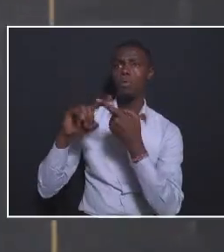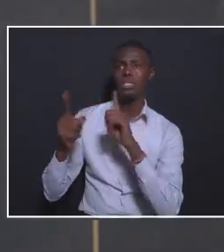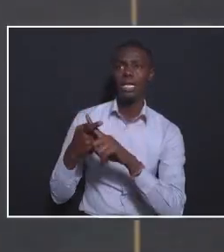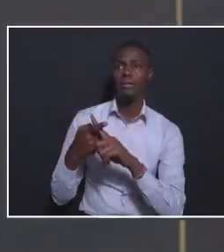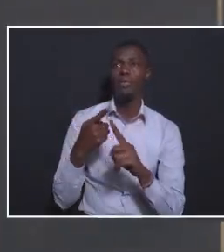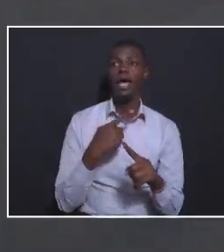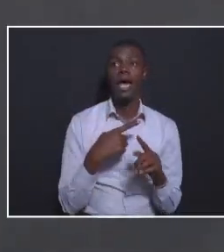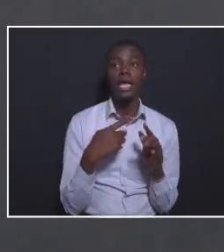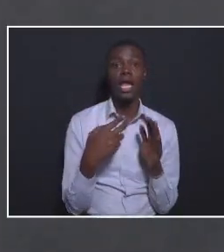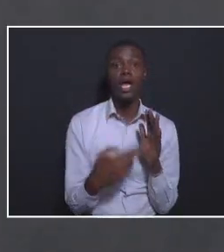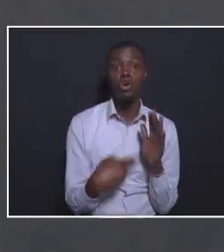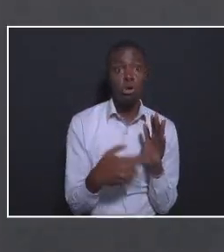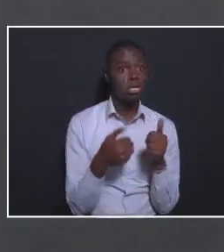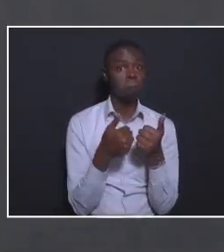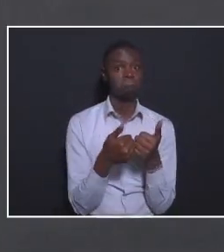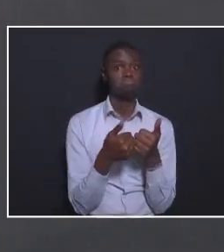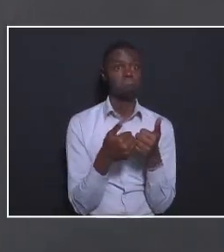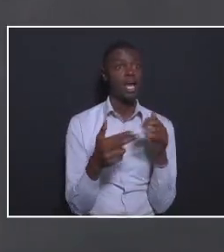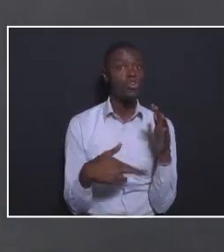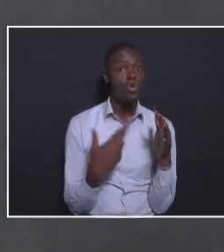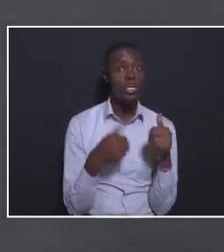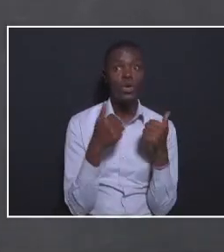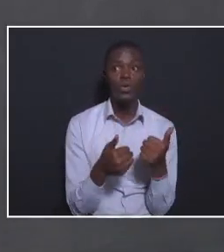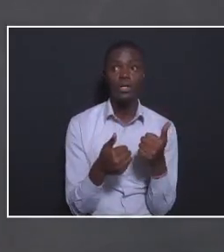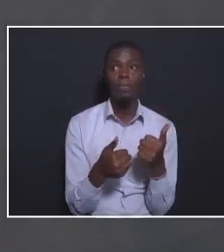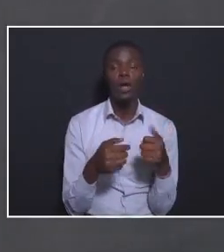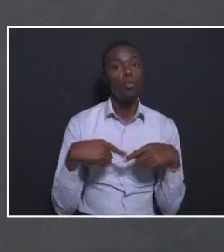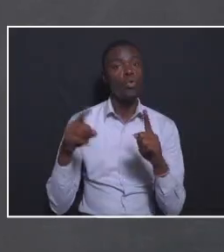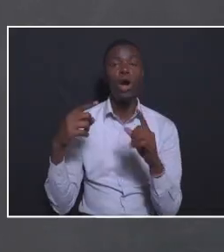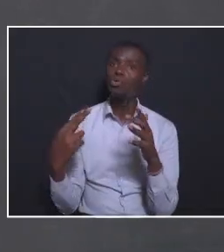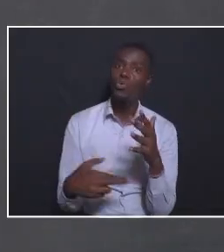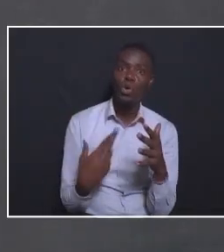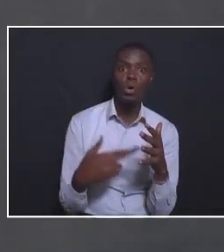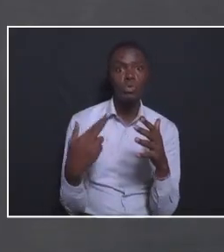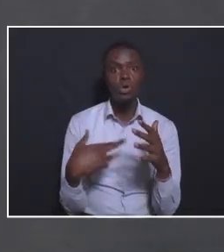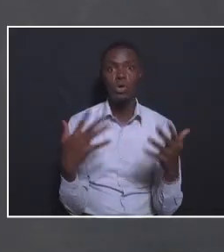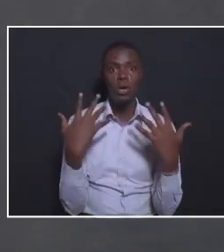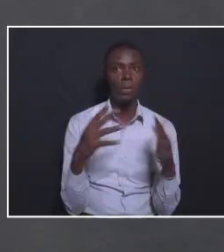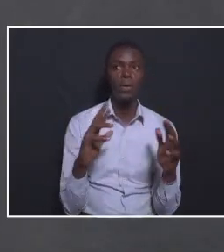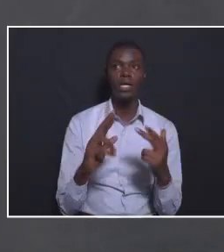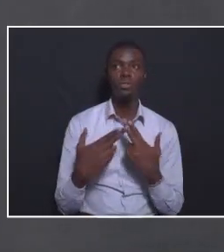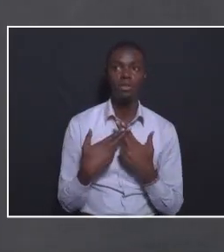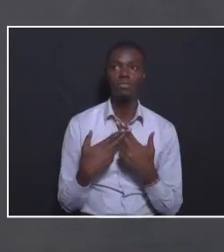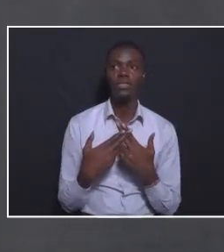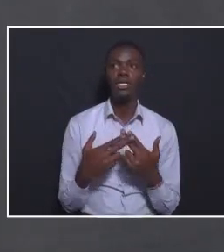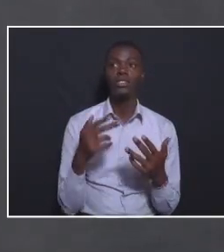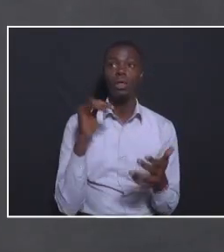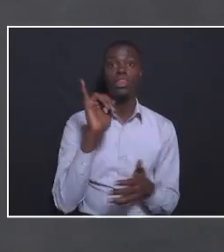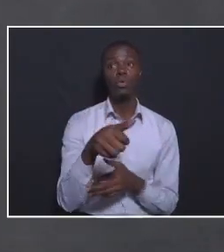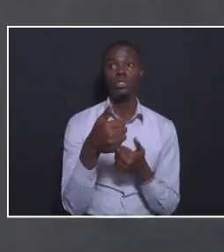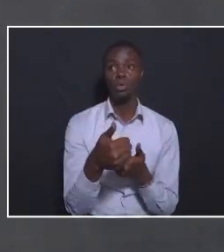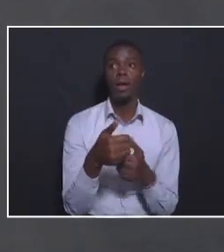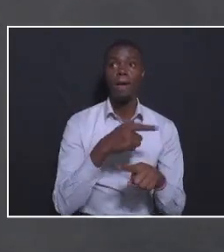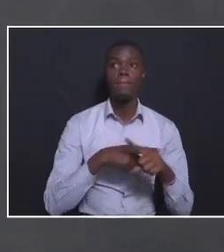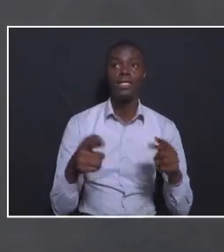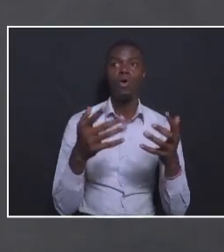recording we are good. That's why I even had skipped it. We know how to record on set. That one we are learning. That's a good one. But